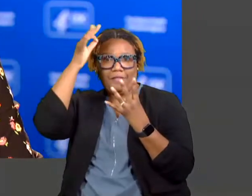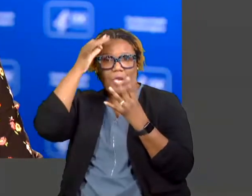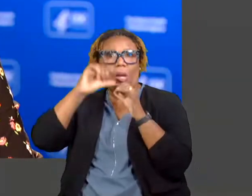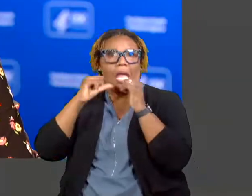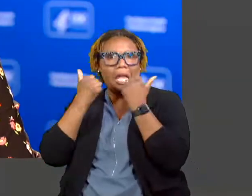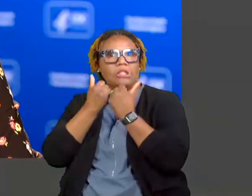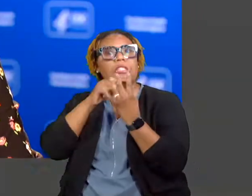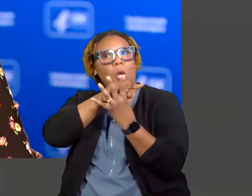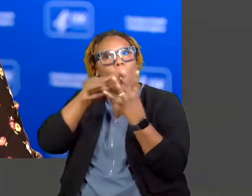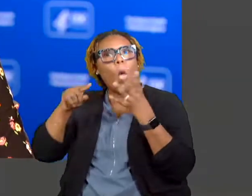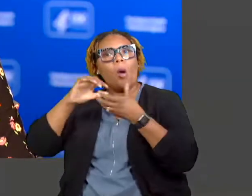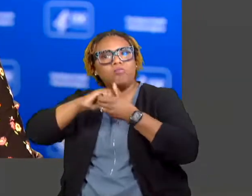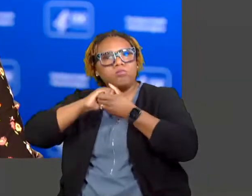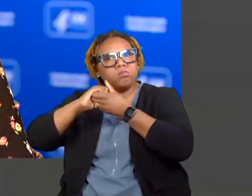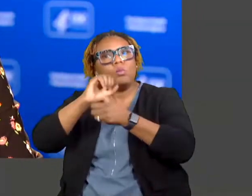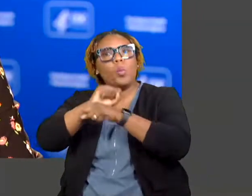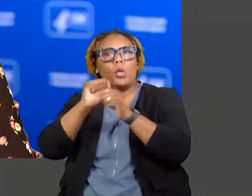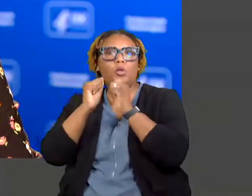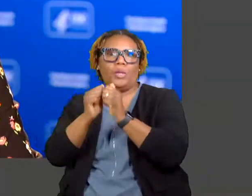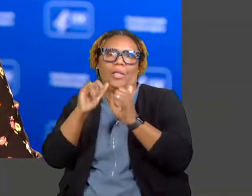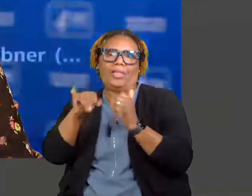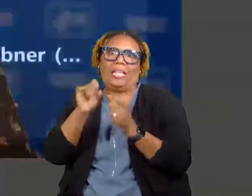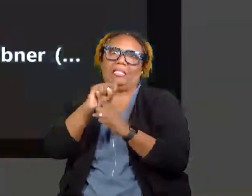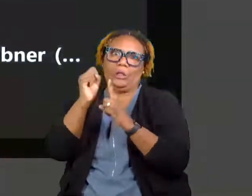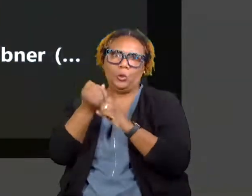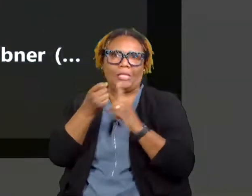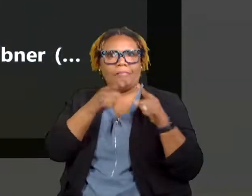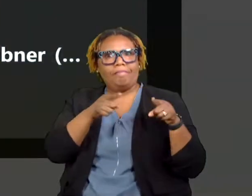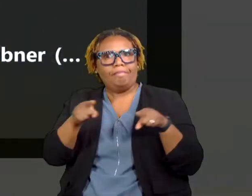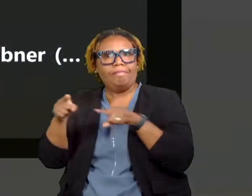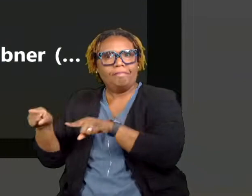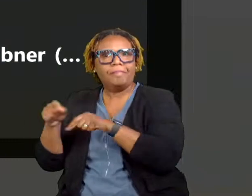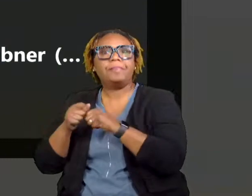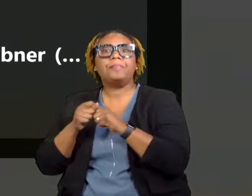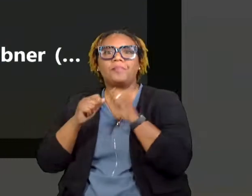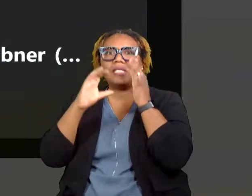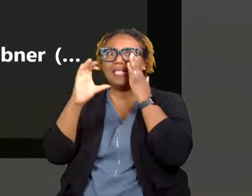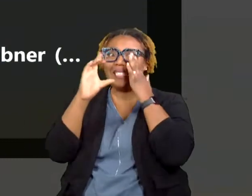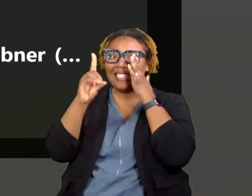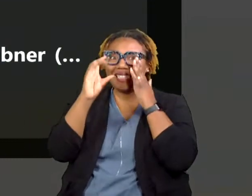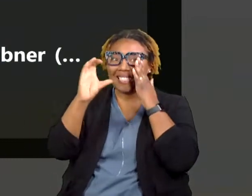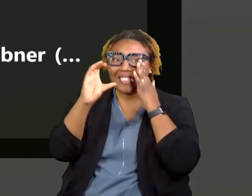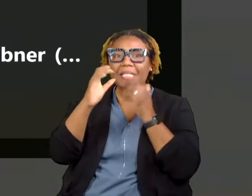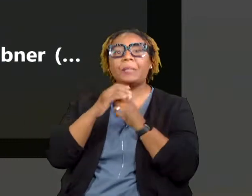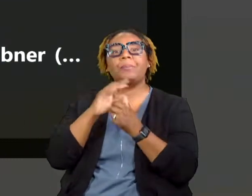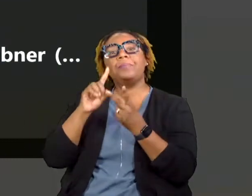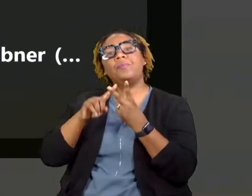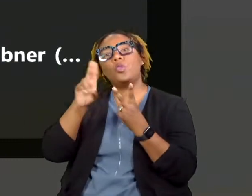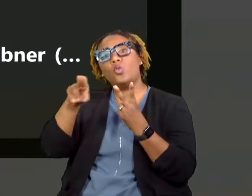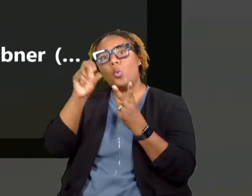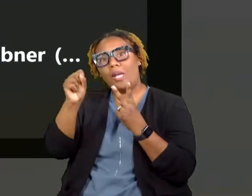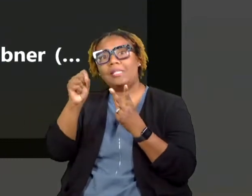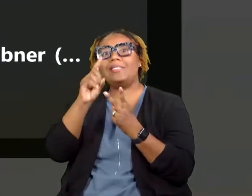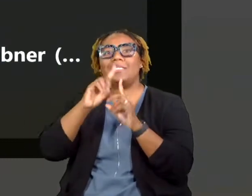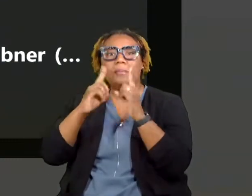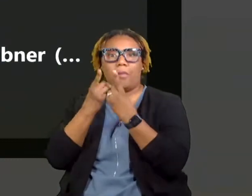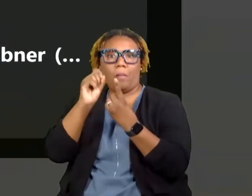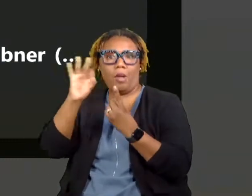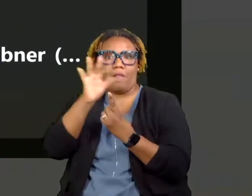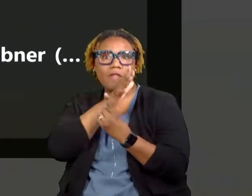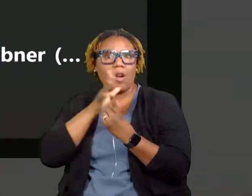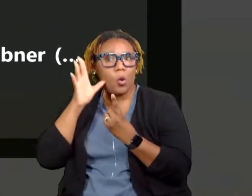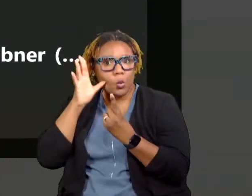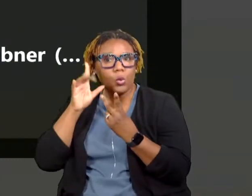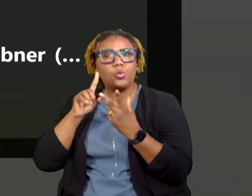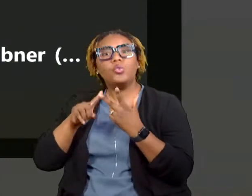this evolving situation: the Centers for Disease Control and Prevention, the U.S. Department of Agriculture,